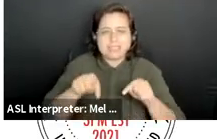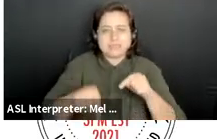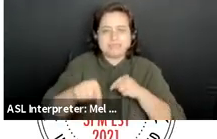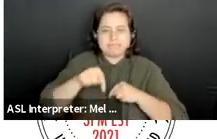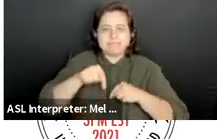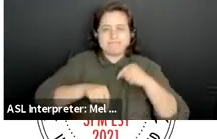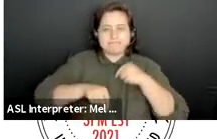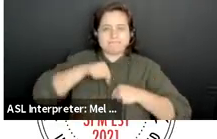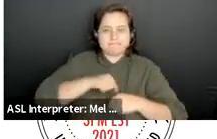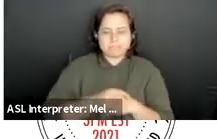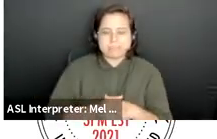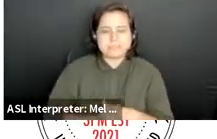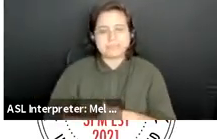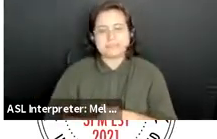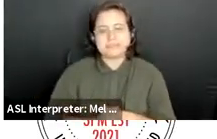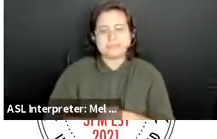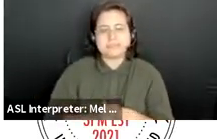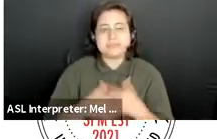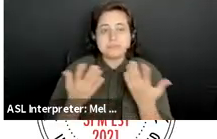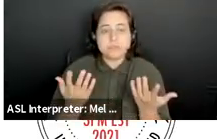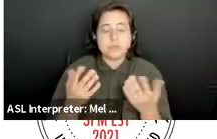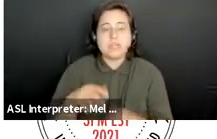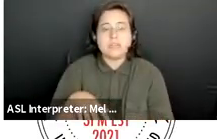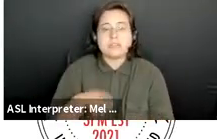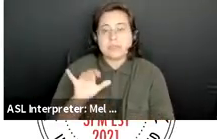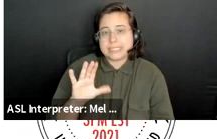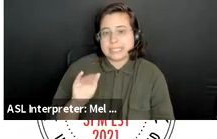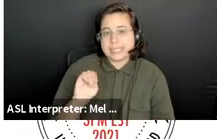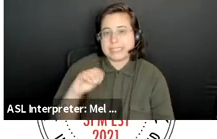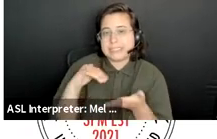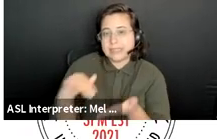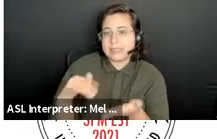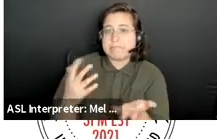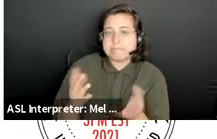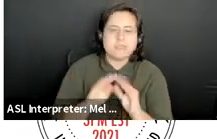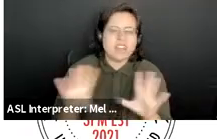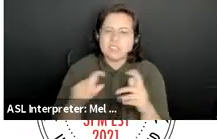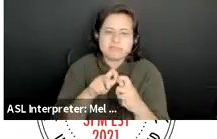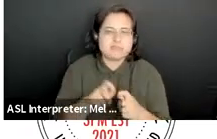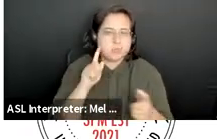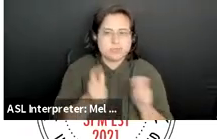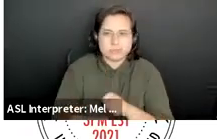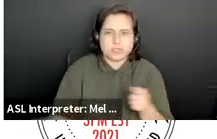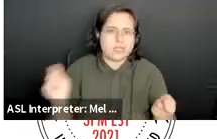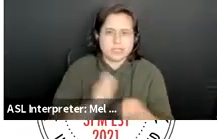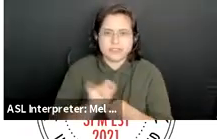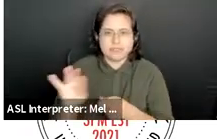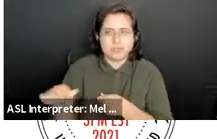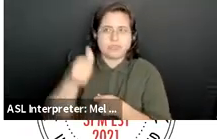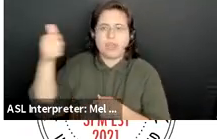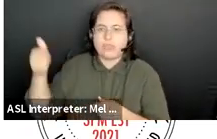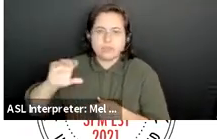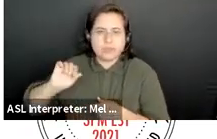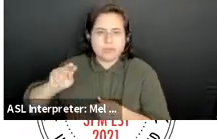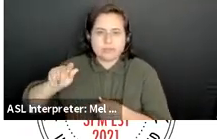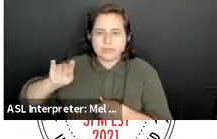in time. So that's the case study. Obviously, the details would change significantly if it was a different consulate.